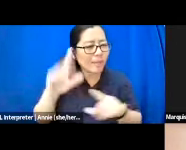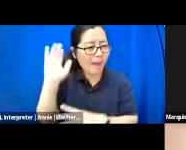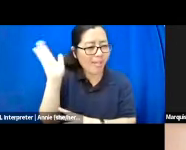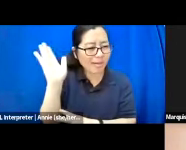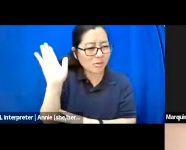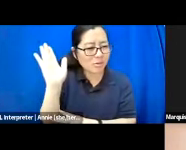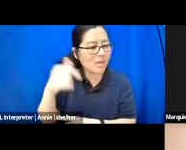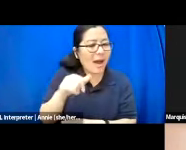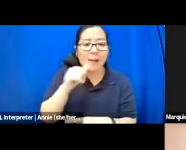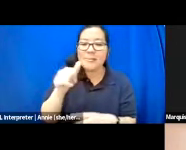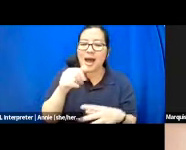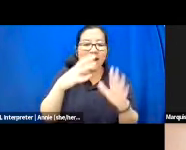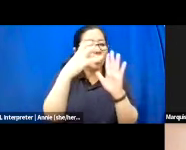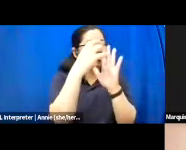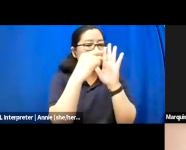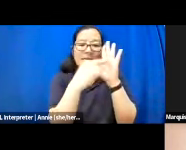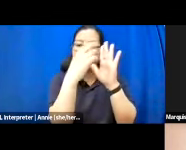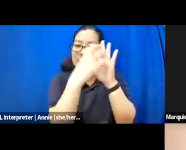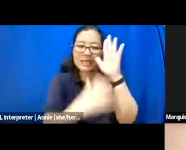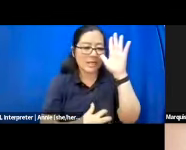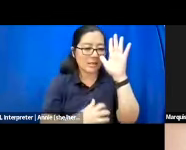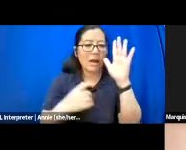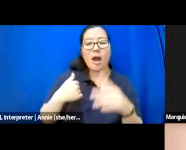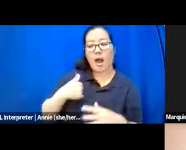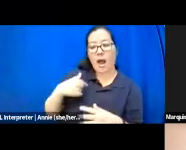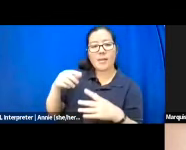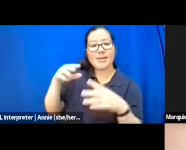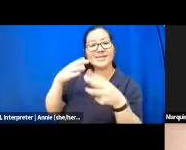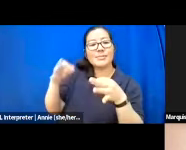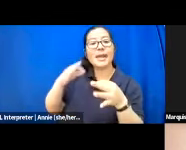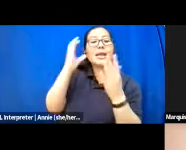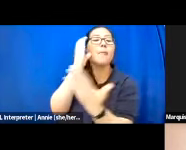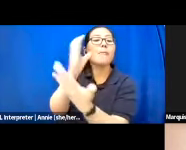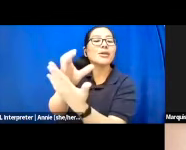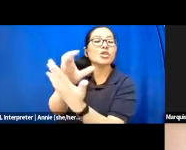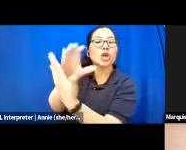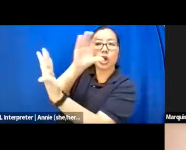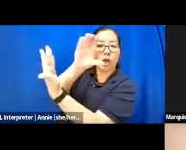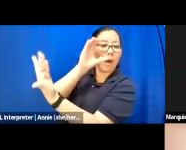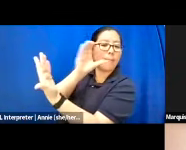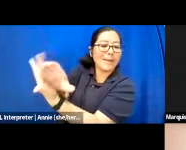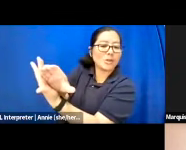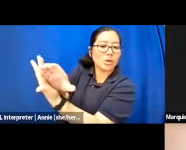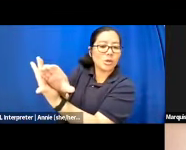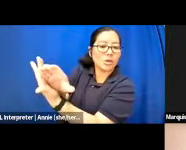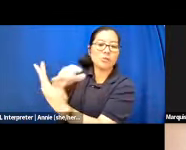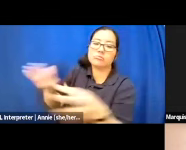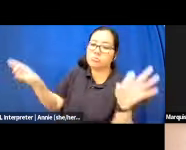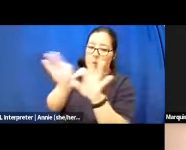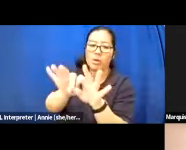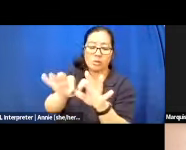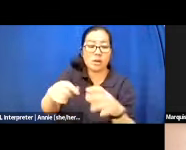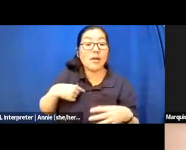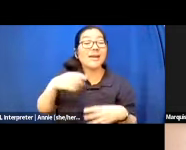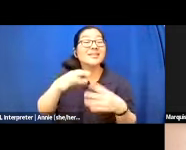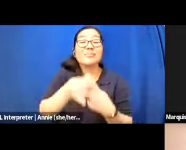because it's just so much more like when I read about a pathology and there's just text, I can't visualize it as much. And often pathologies,